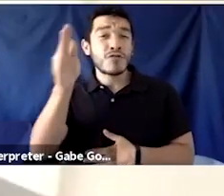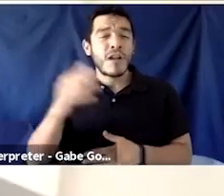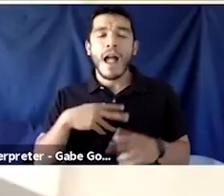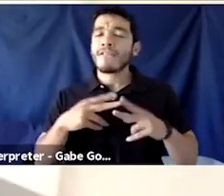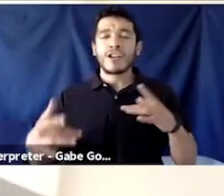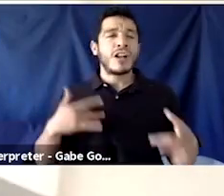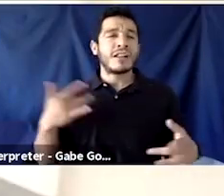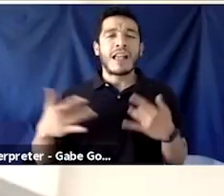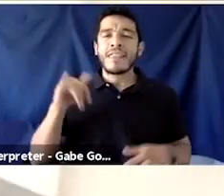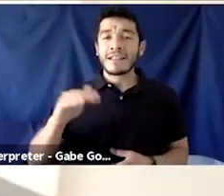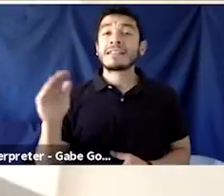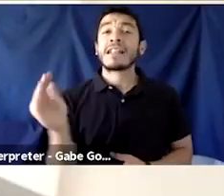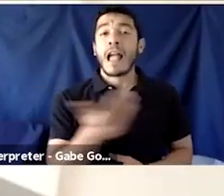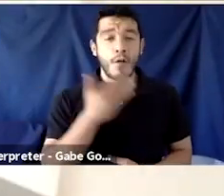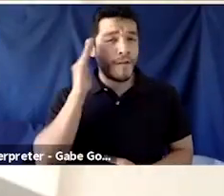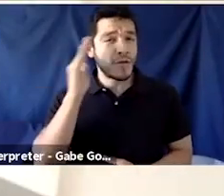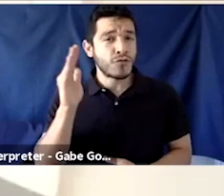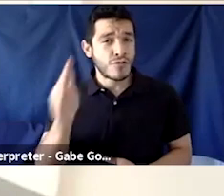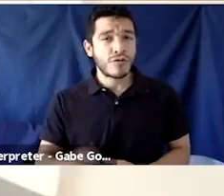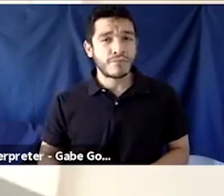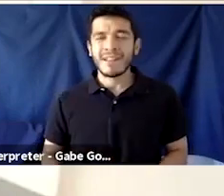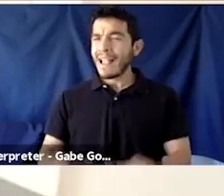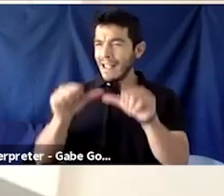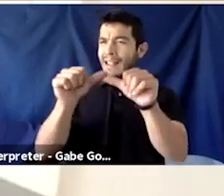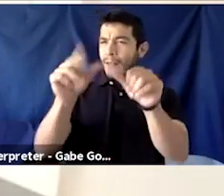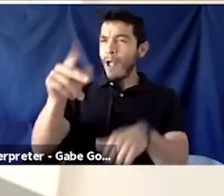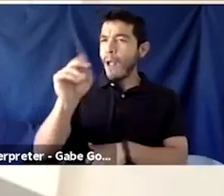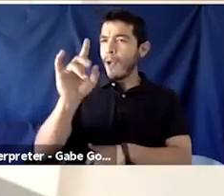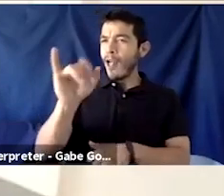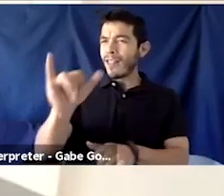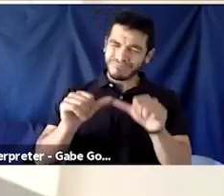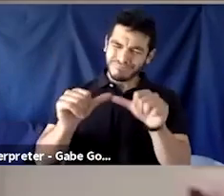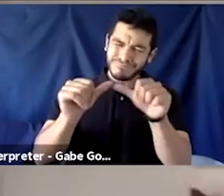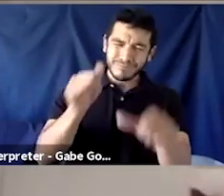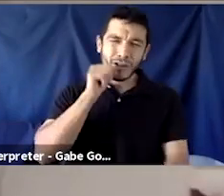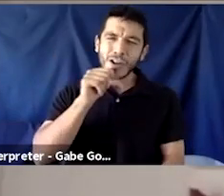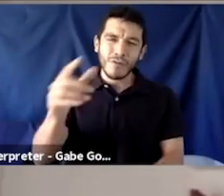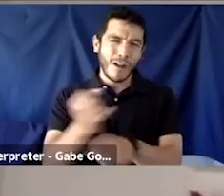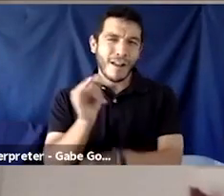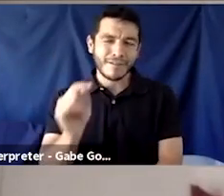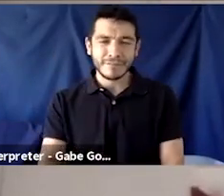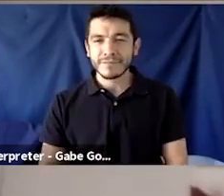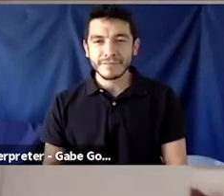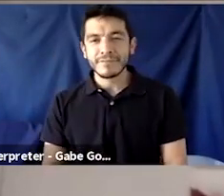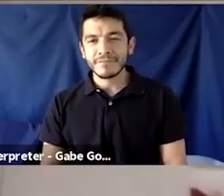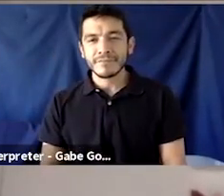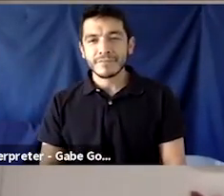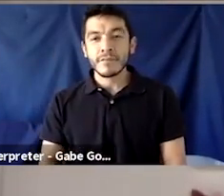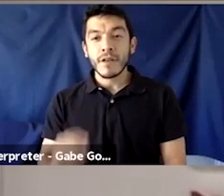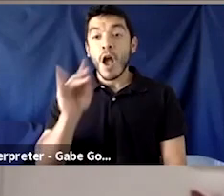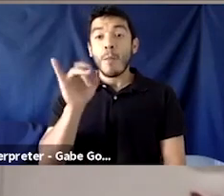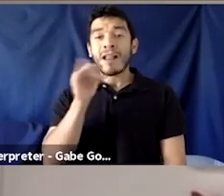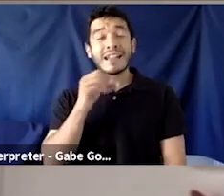future. Yes, absolutely. Keep it up, Marley. Keep going, girl. You got it. Thank you so much. I had one more thing I wanted to say for